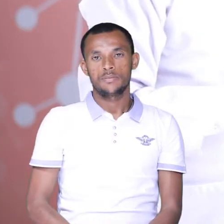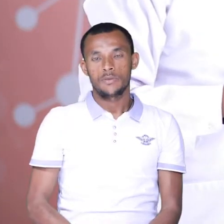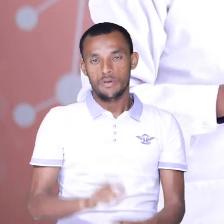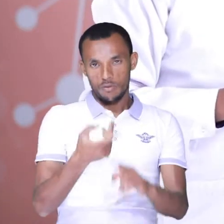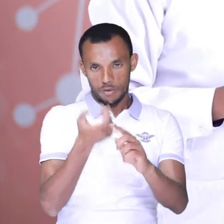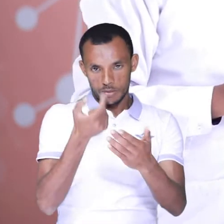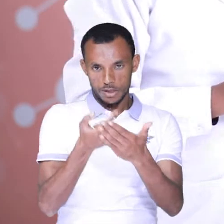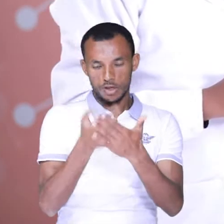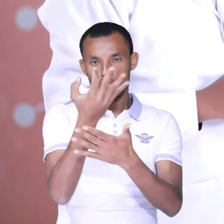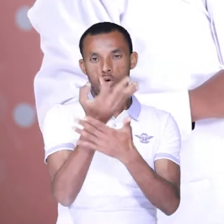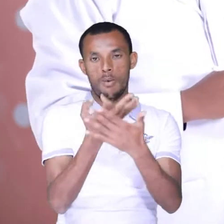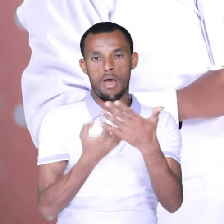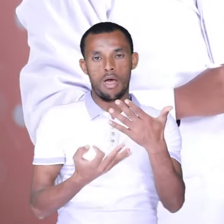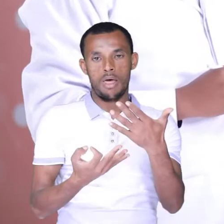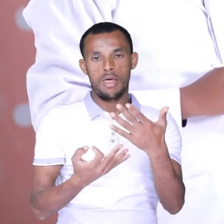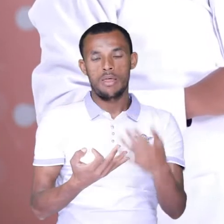From this formula,